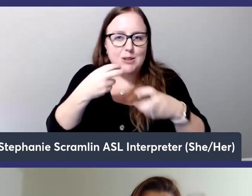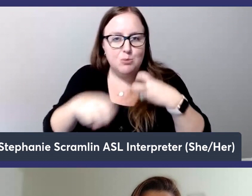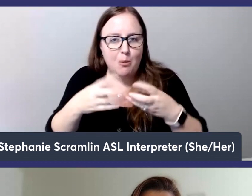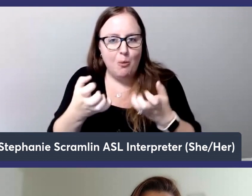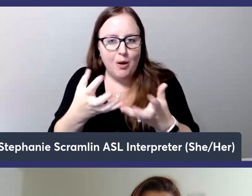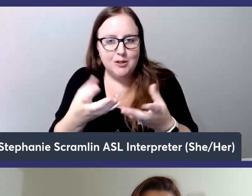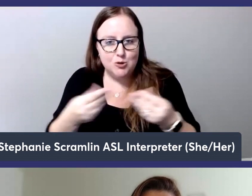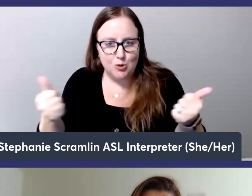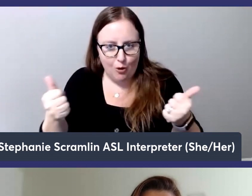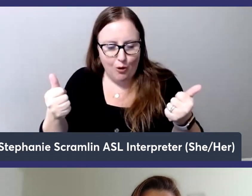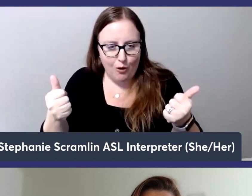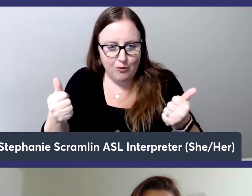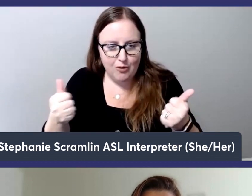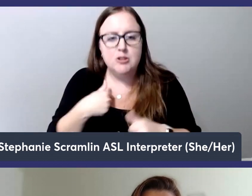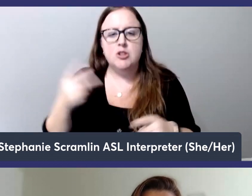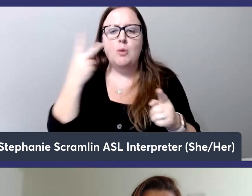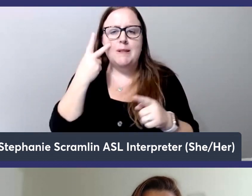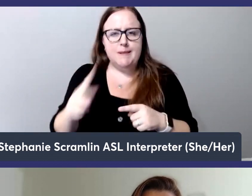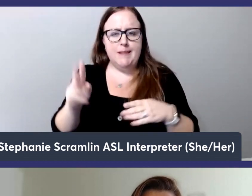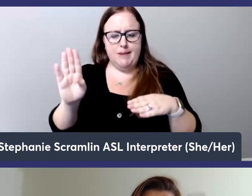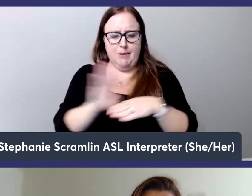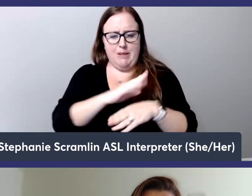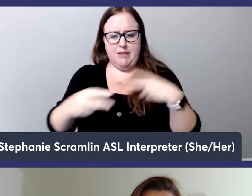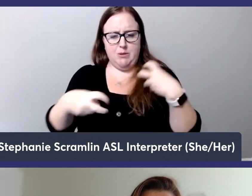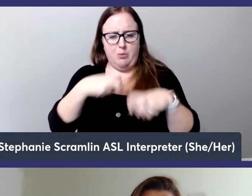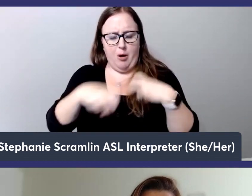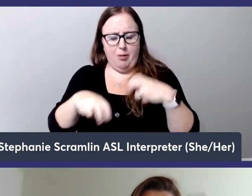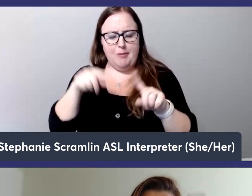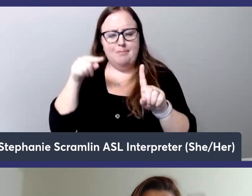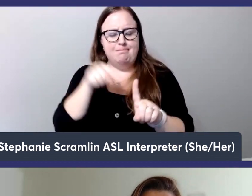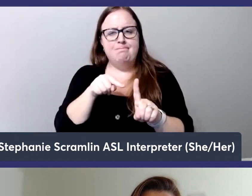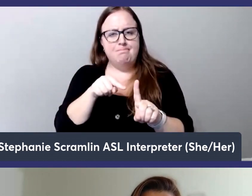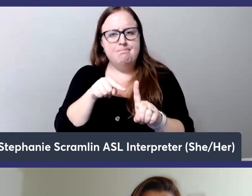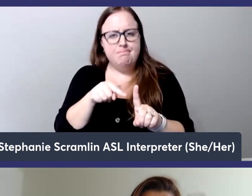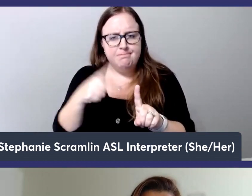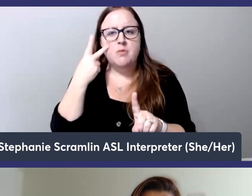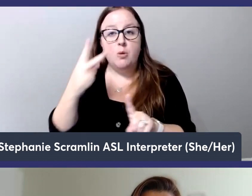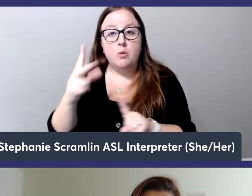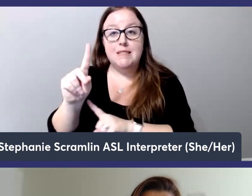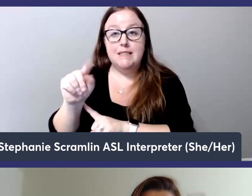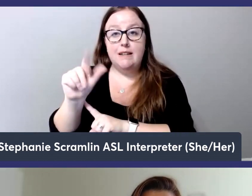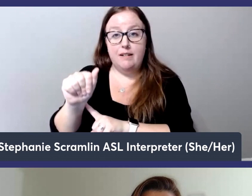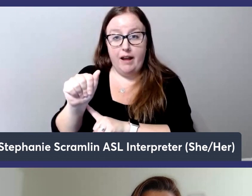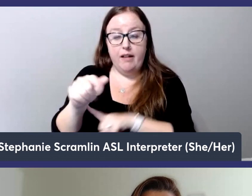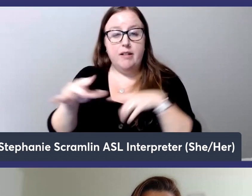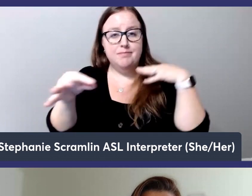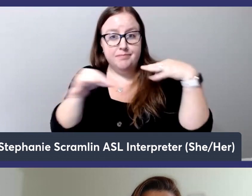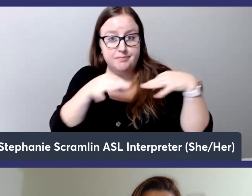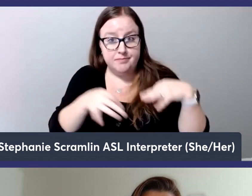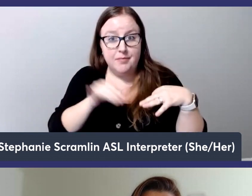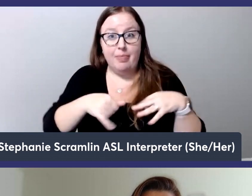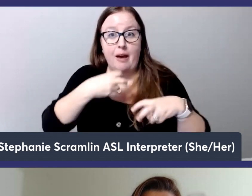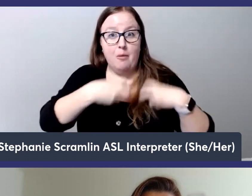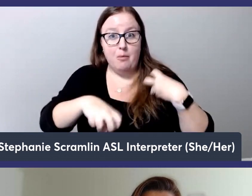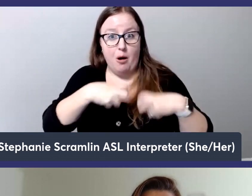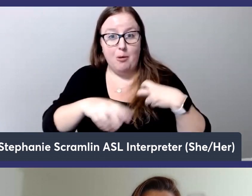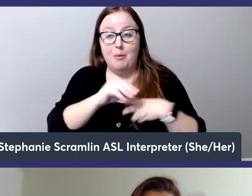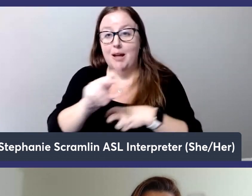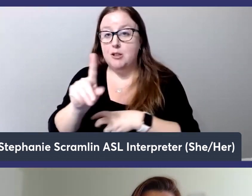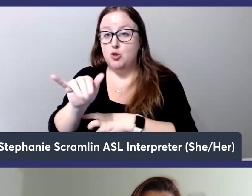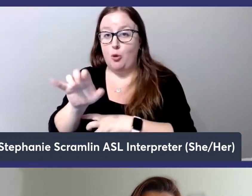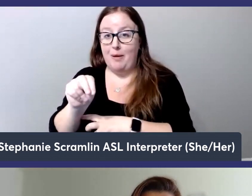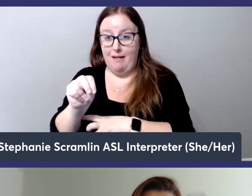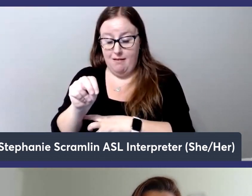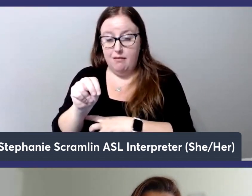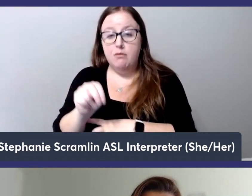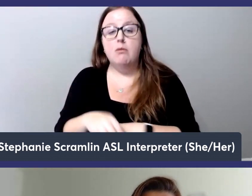the practitioners looks at the business problem, then they look at the data that explains that business problem and the domain. They acquire